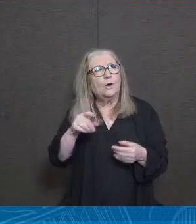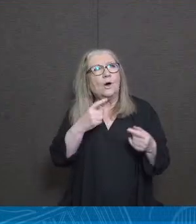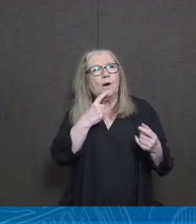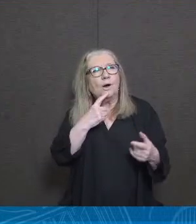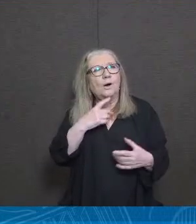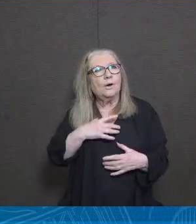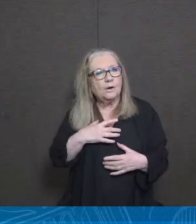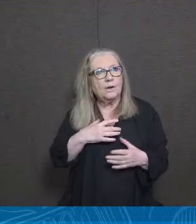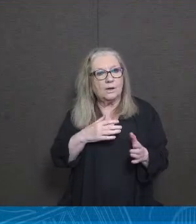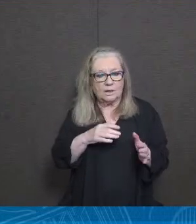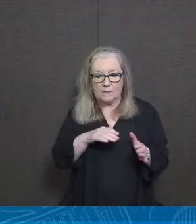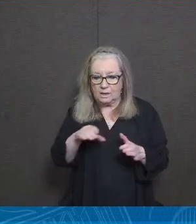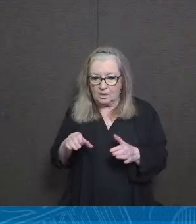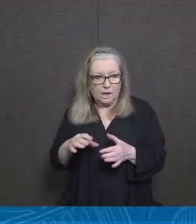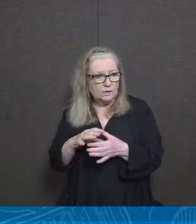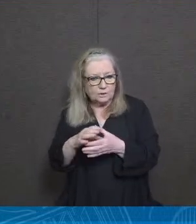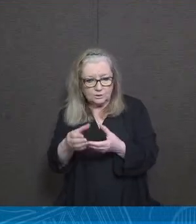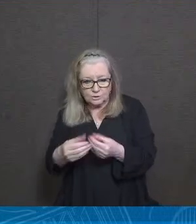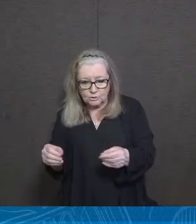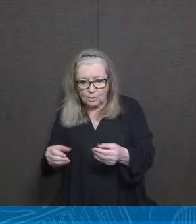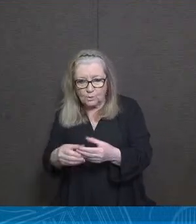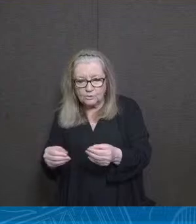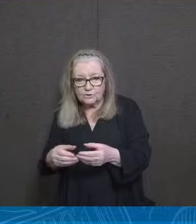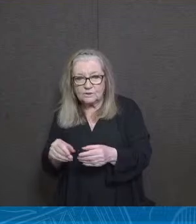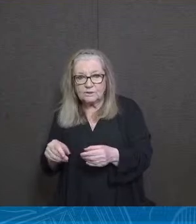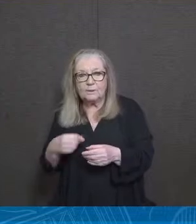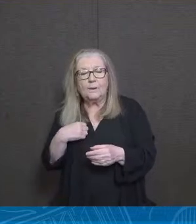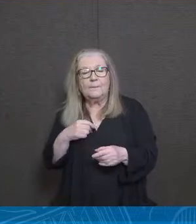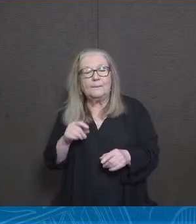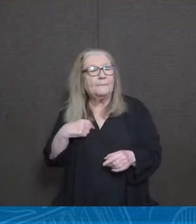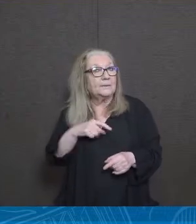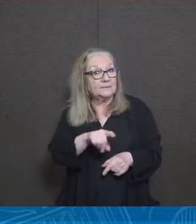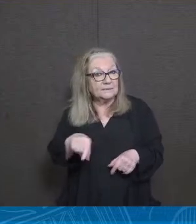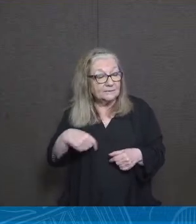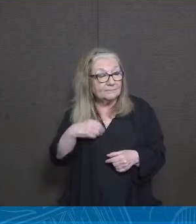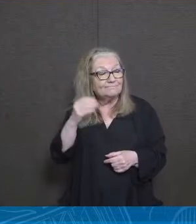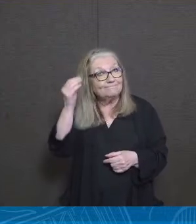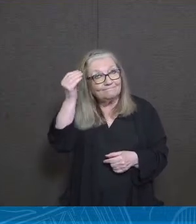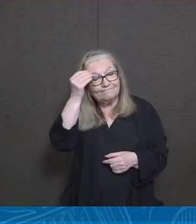we're mindful the needs from variety of